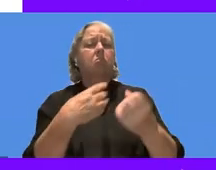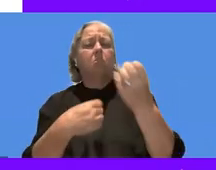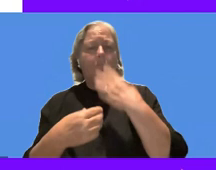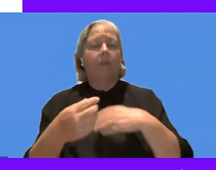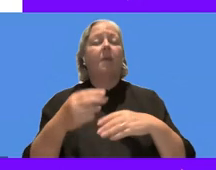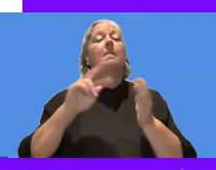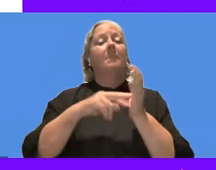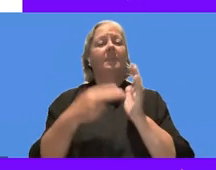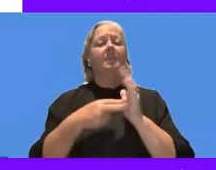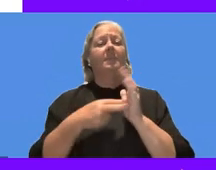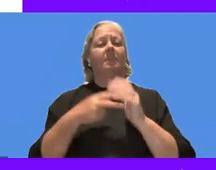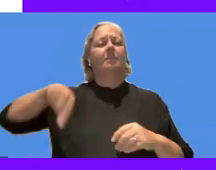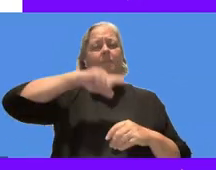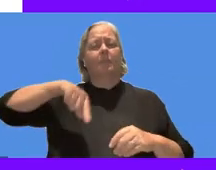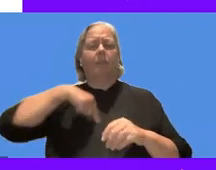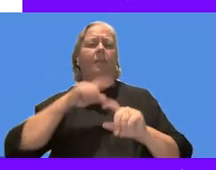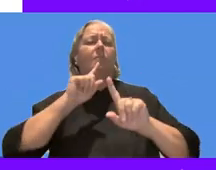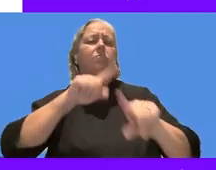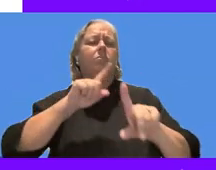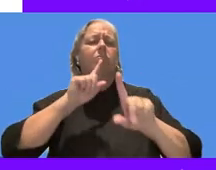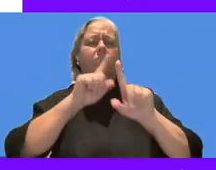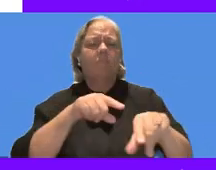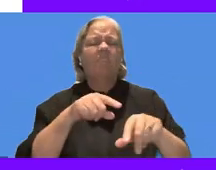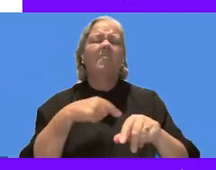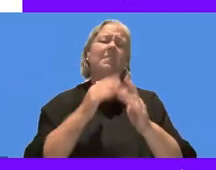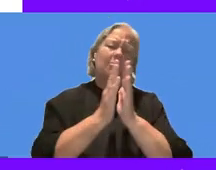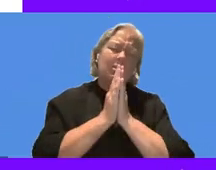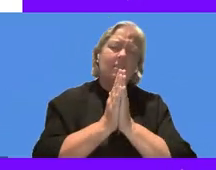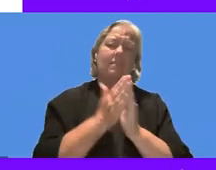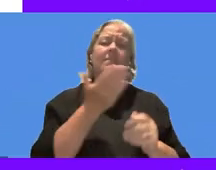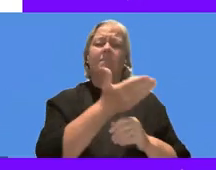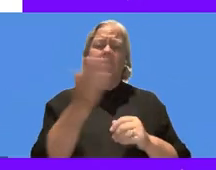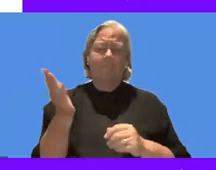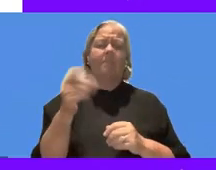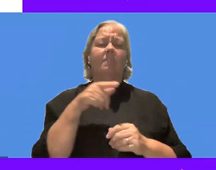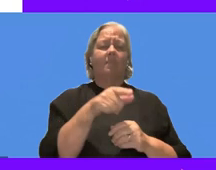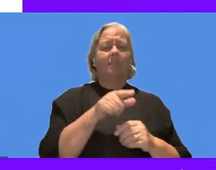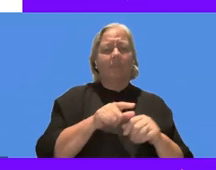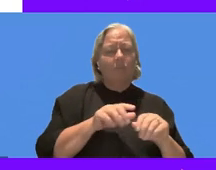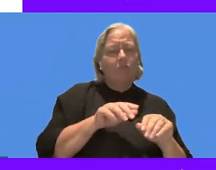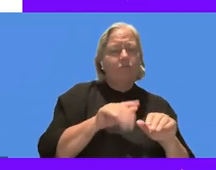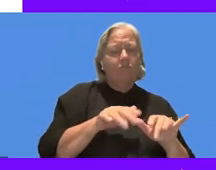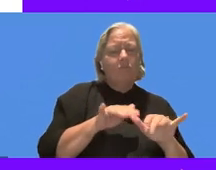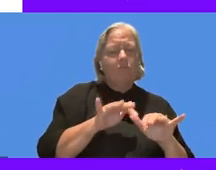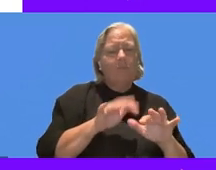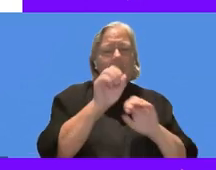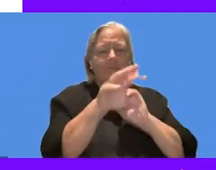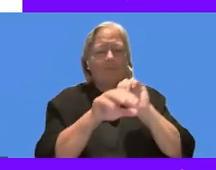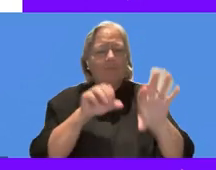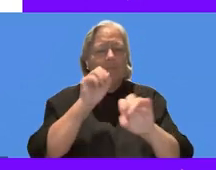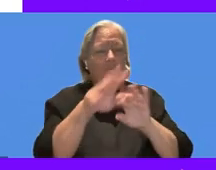we open the session. So please do use that Mentimeter link at the top of the page and get sharing.